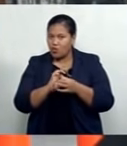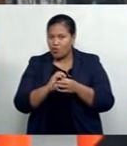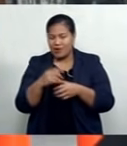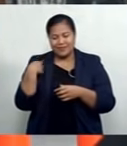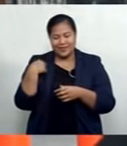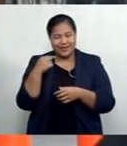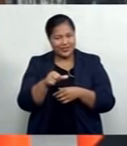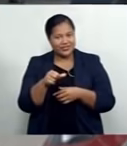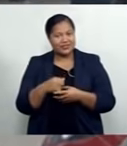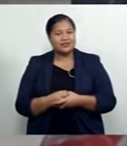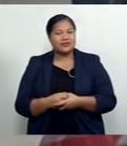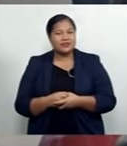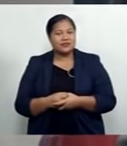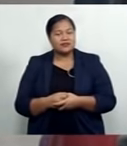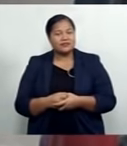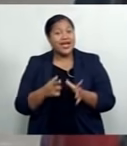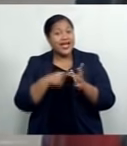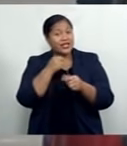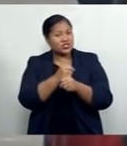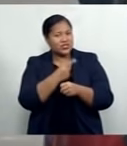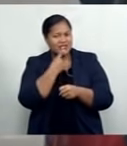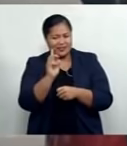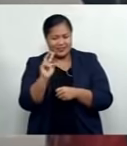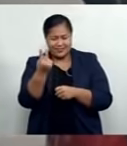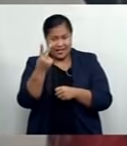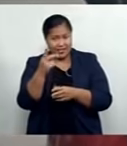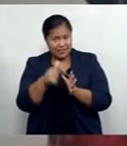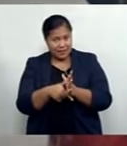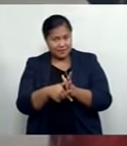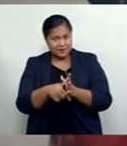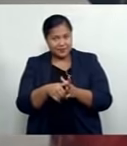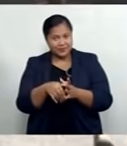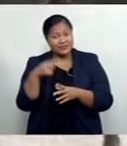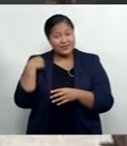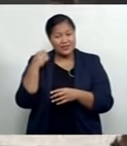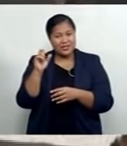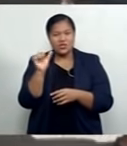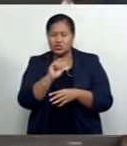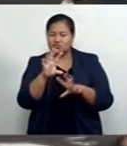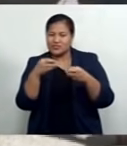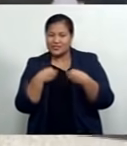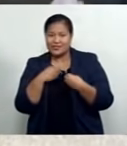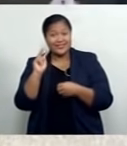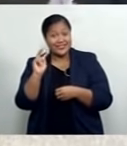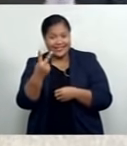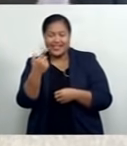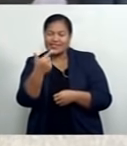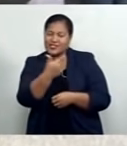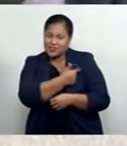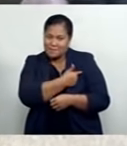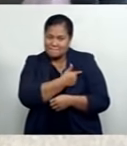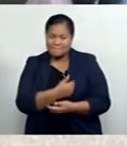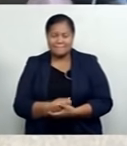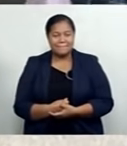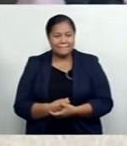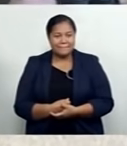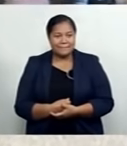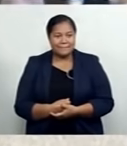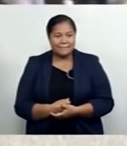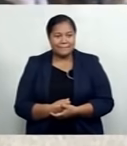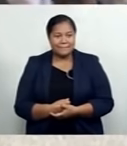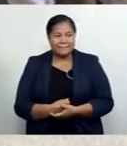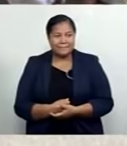application. Syed Qayyum says by the second round, applicants should have received their second jab. We want it